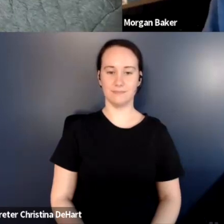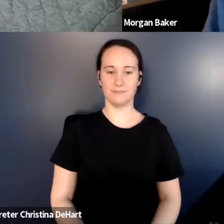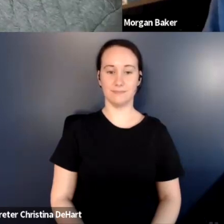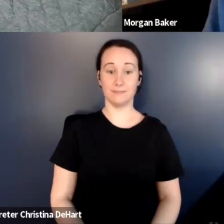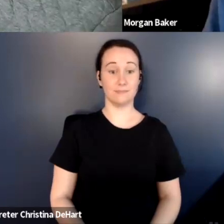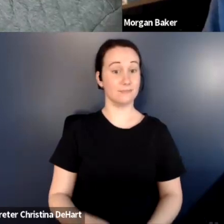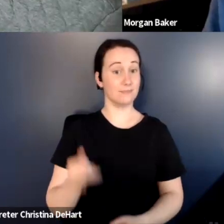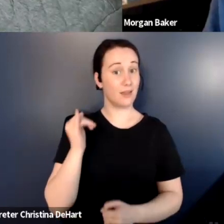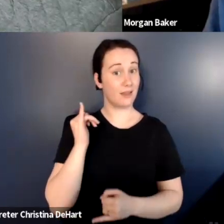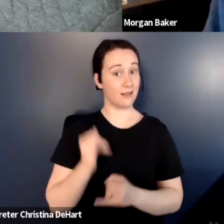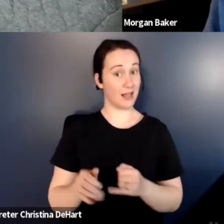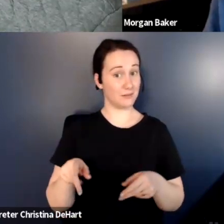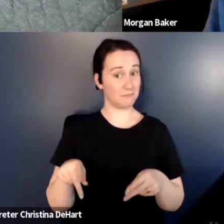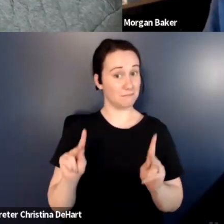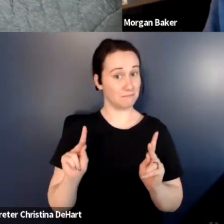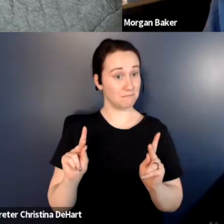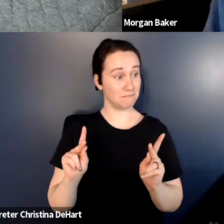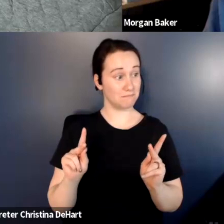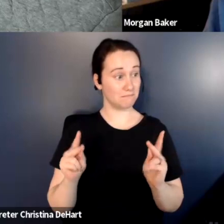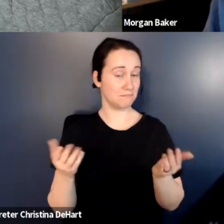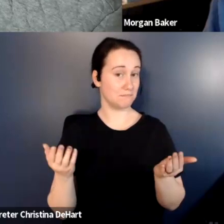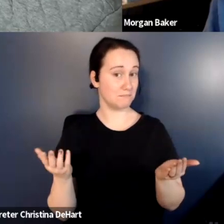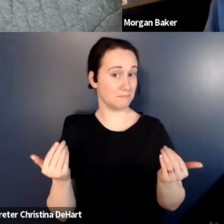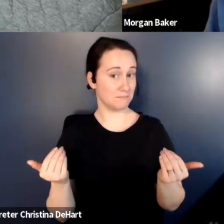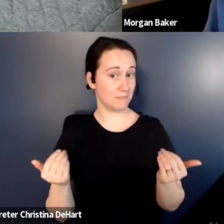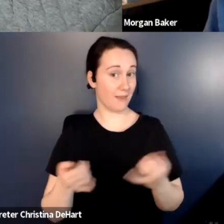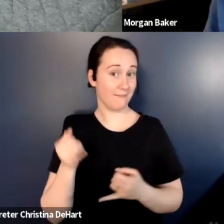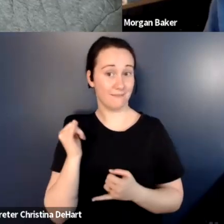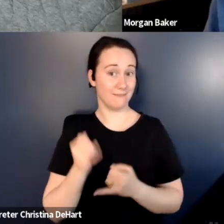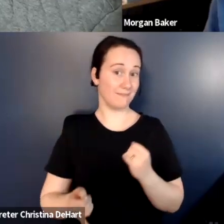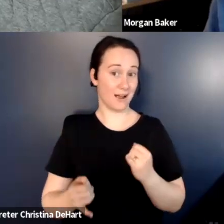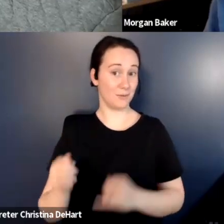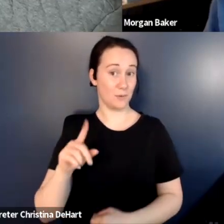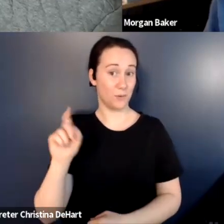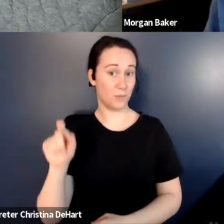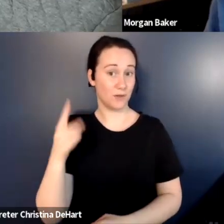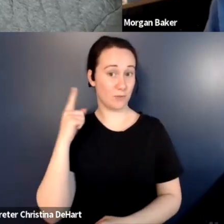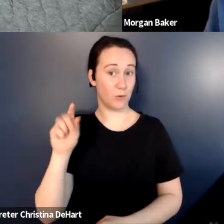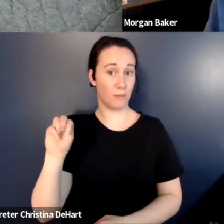Last chance for anyone who has any final questions for Morgan.